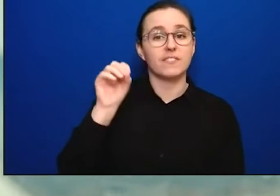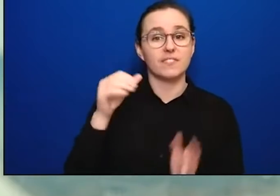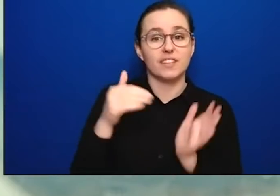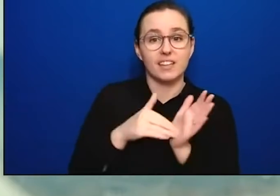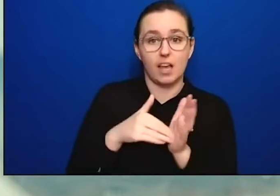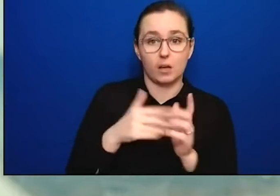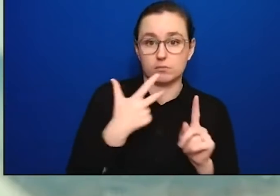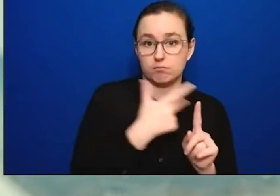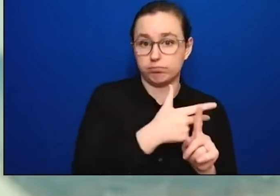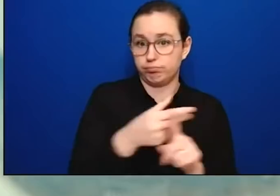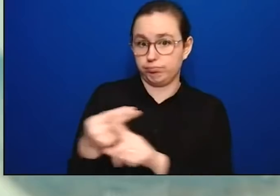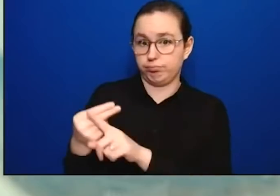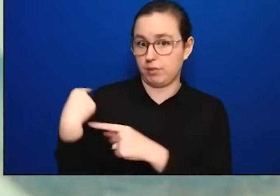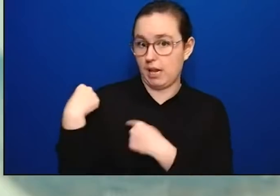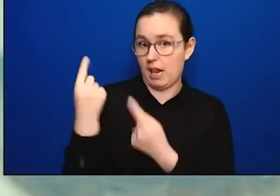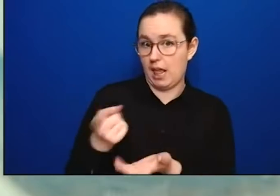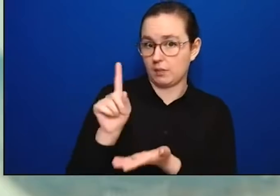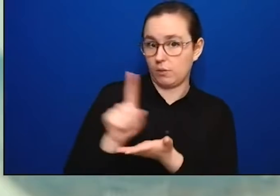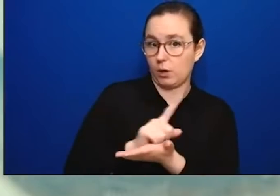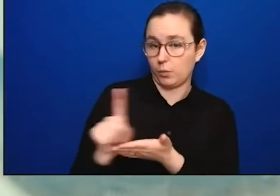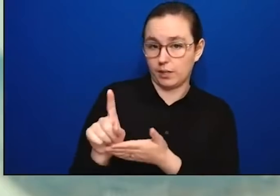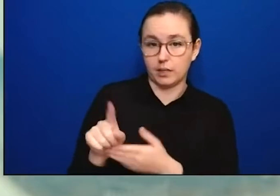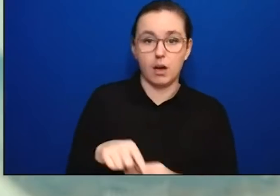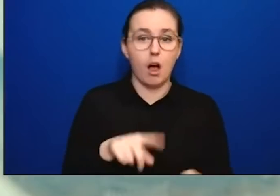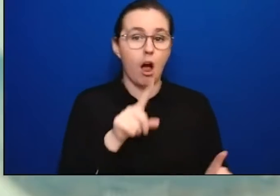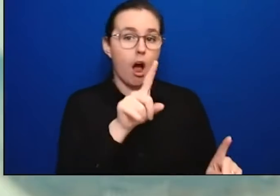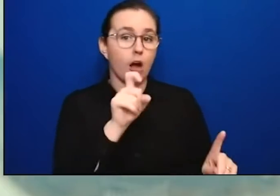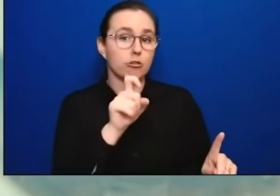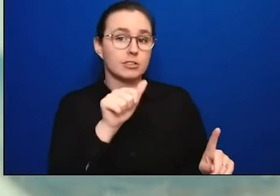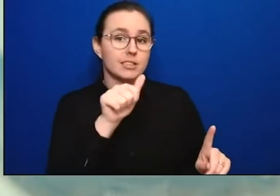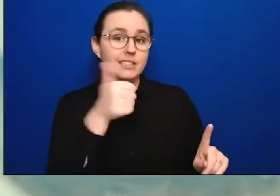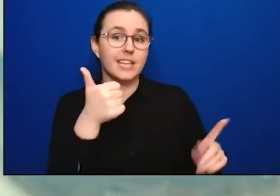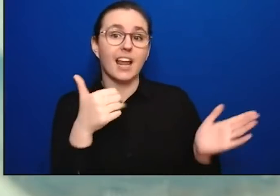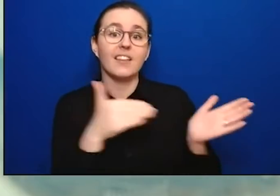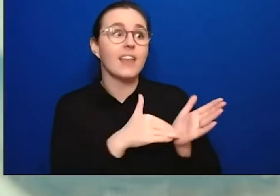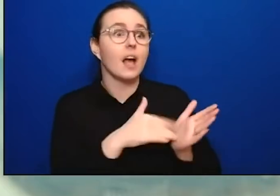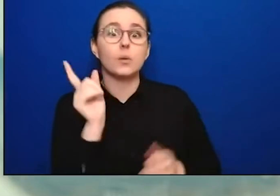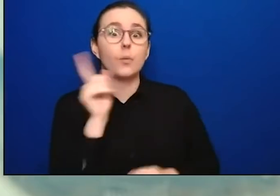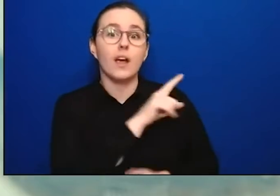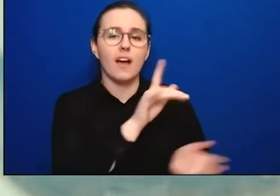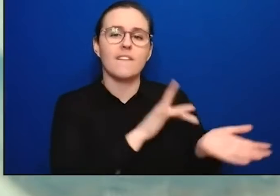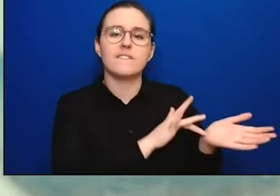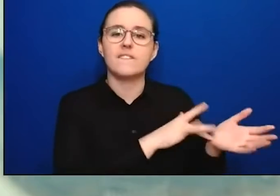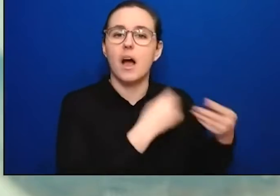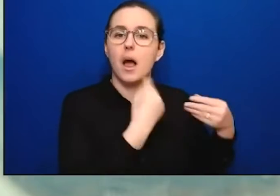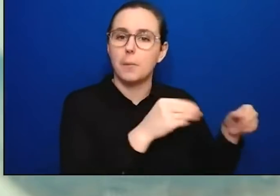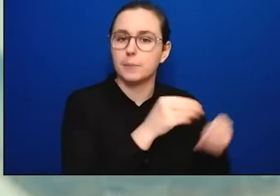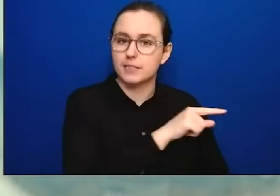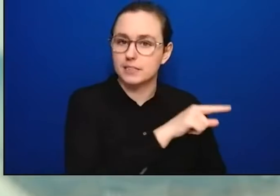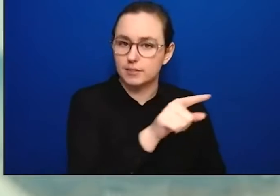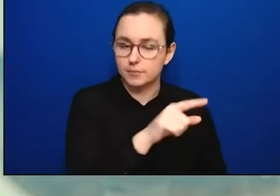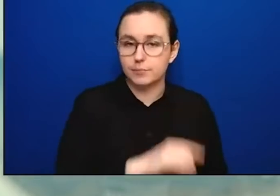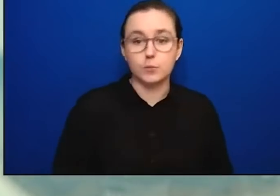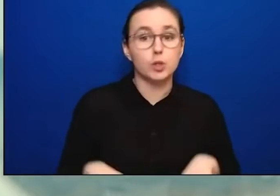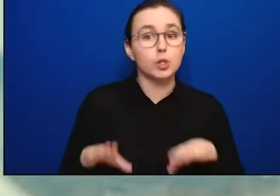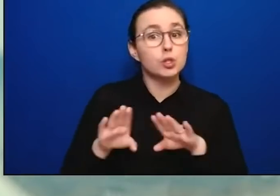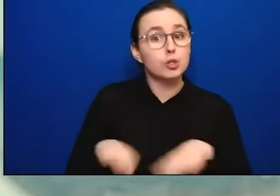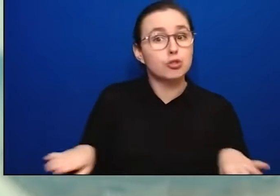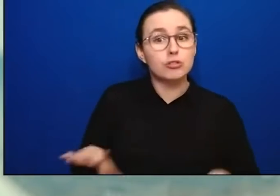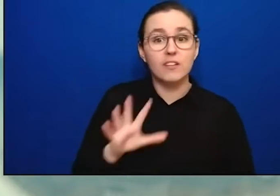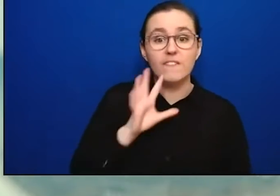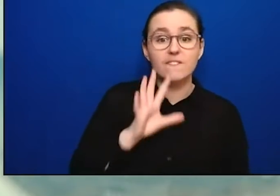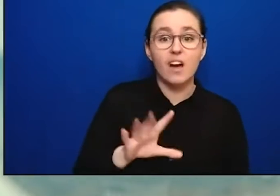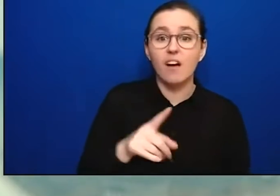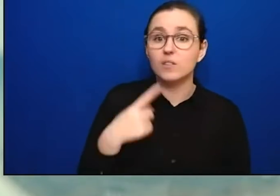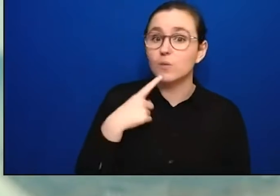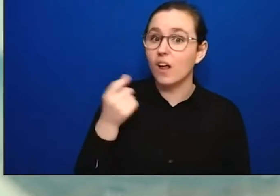more than 350,000 doses administered in the last week, 110,000 of those in